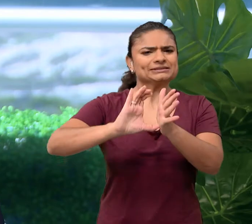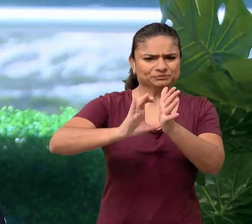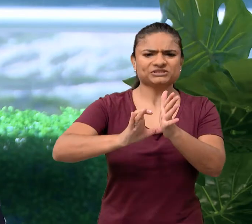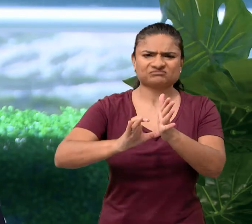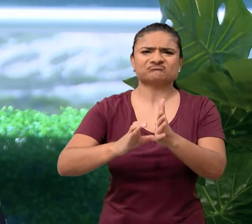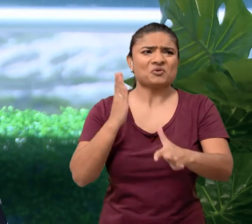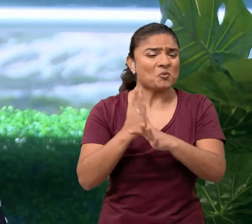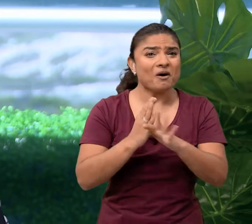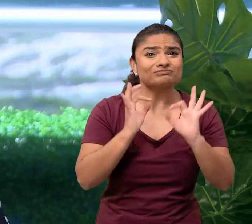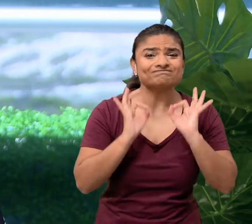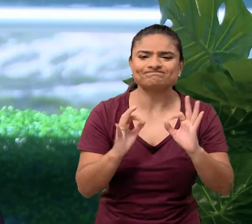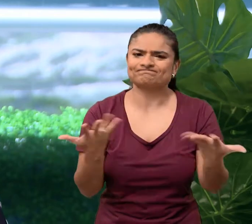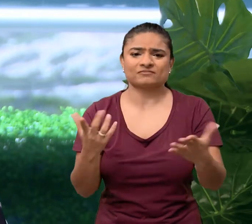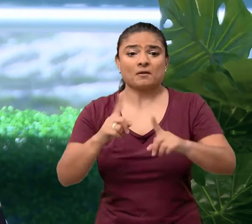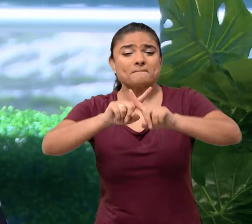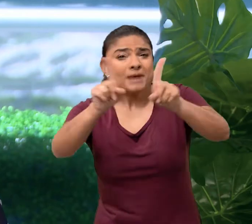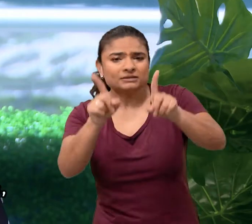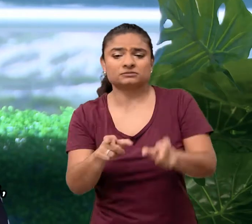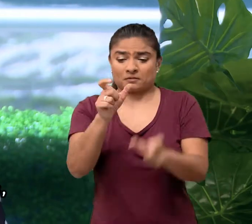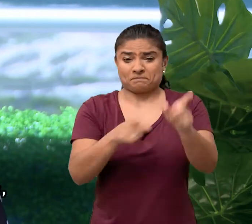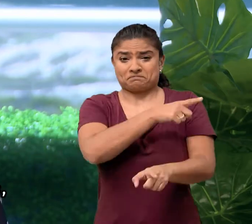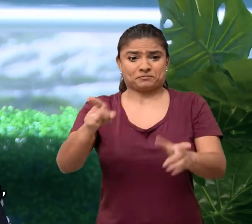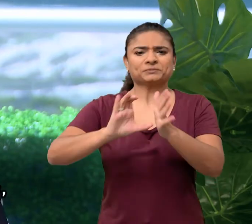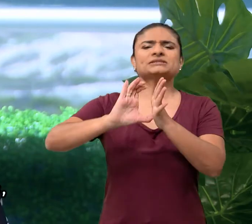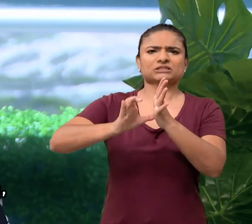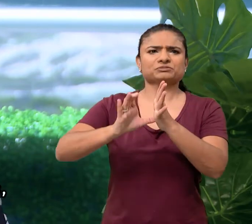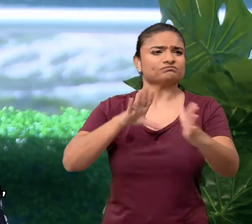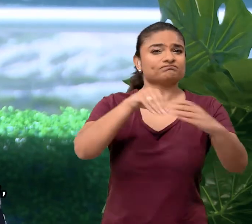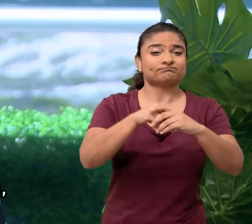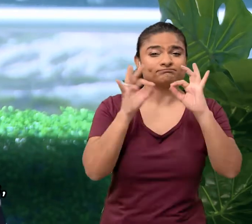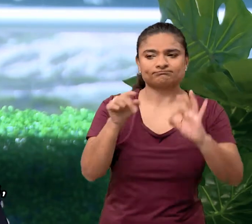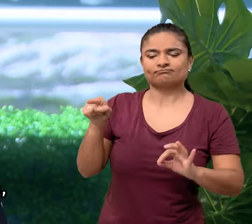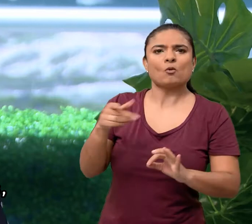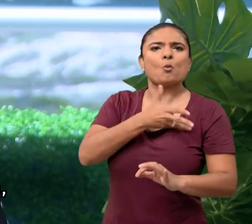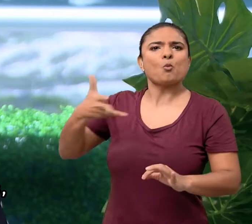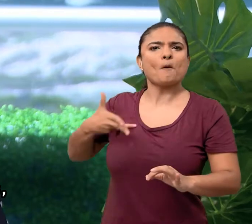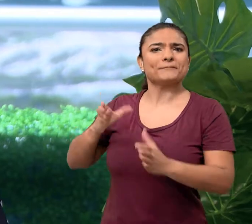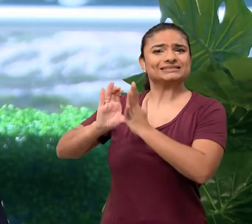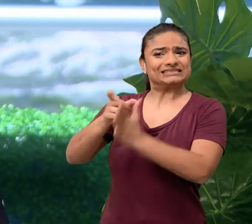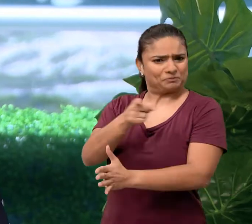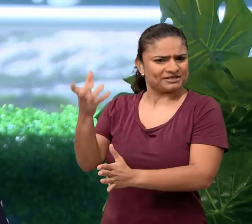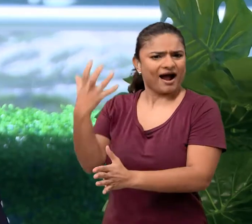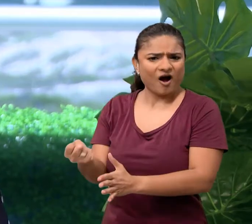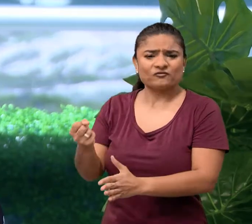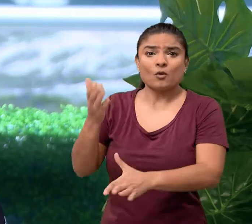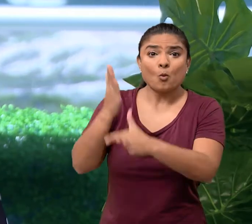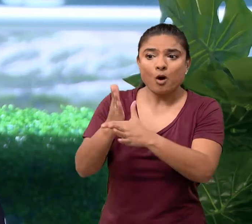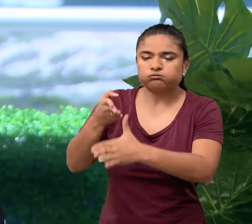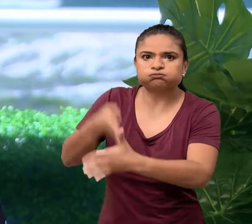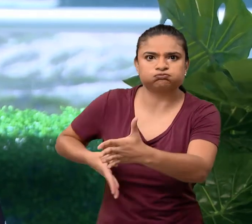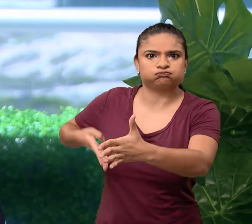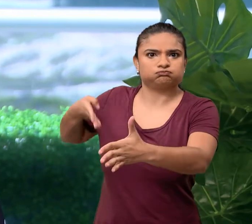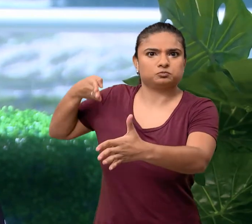decent work, however, is frequently denied. People with disabilities, particularly women with disabilities, face enormous barriers to